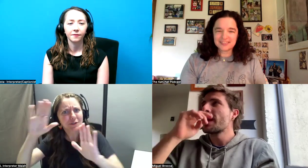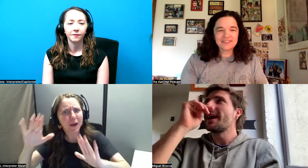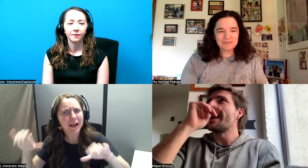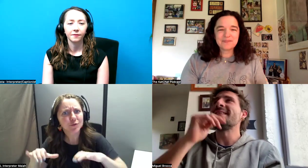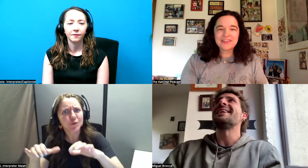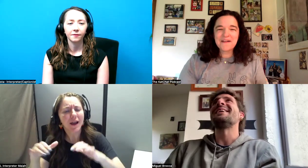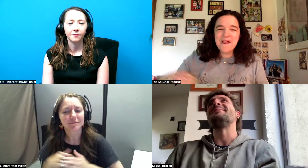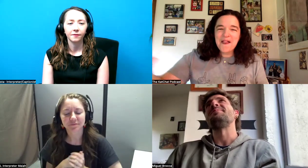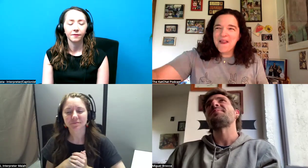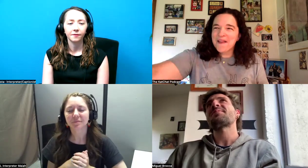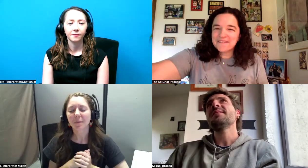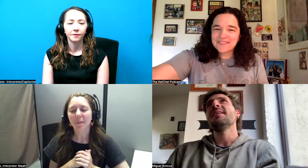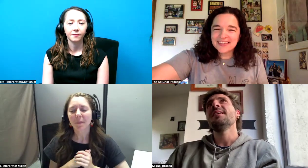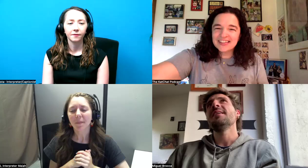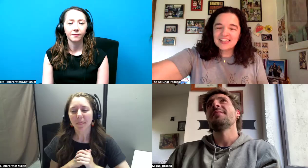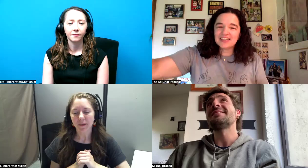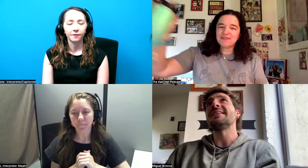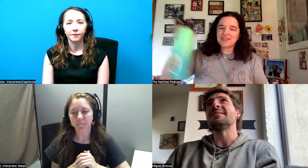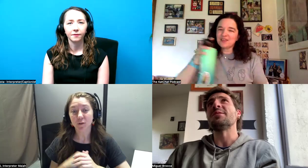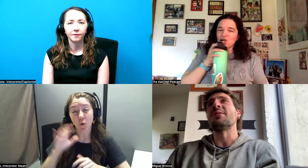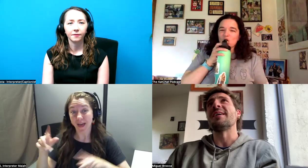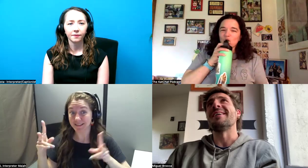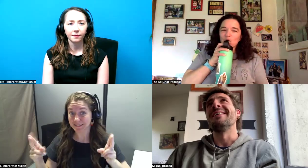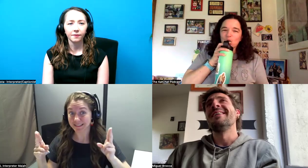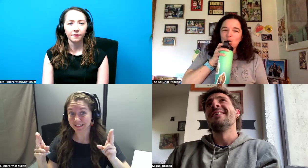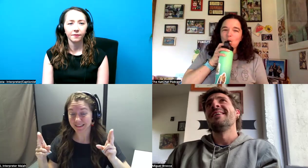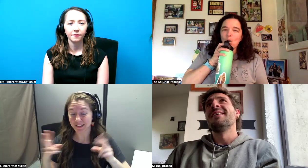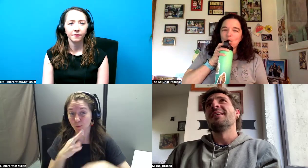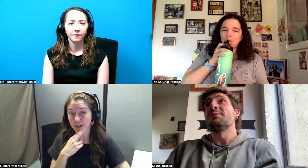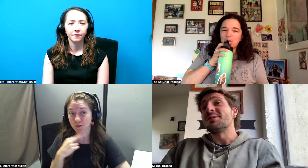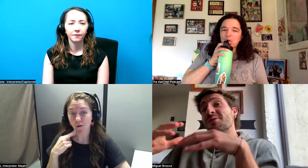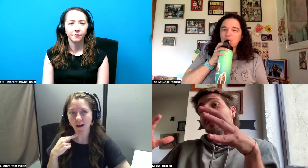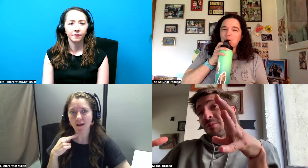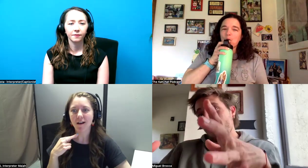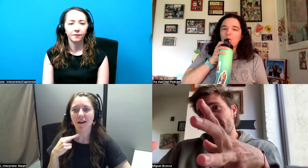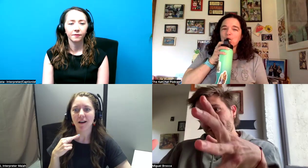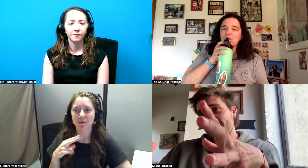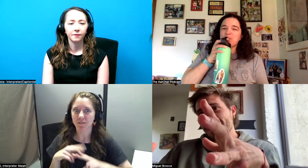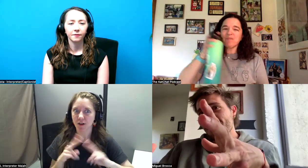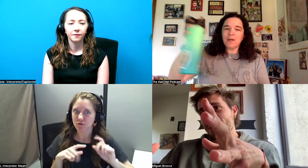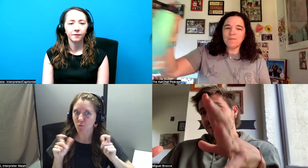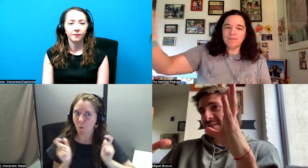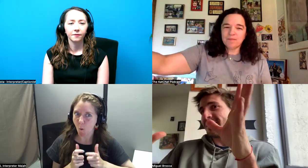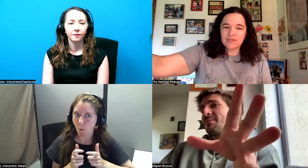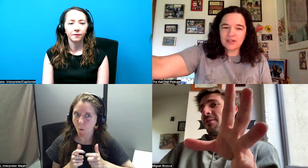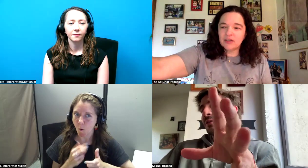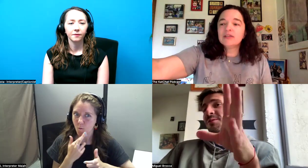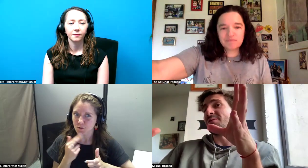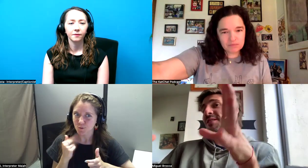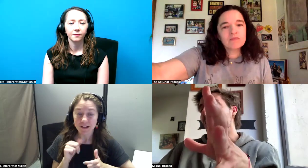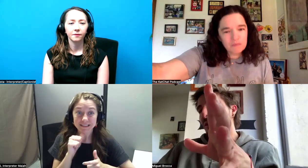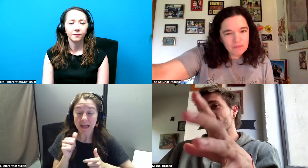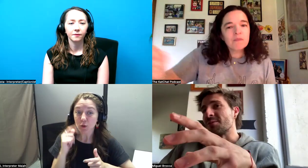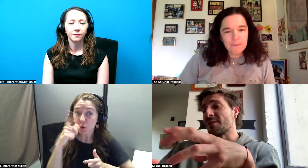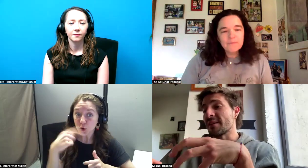blah. And that scene, it was a very small restaurant, even though it doesn't seem that way. It was